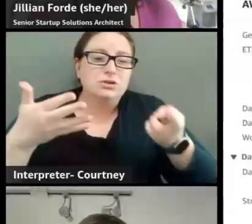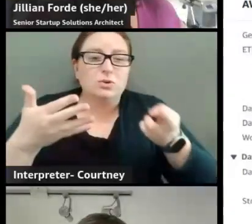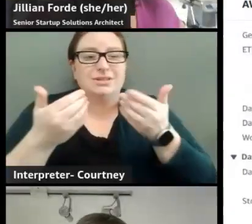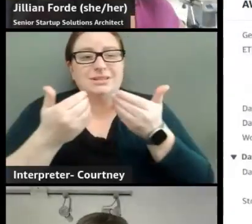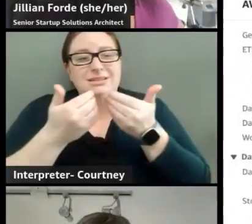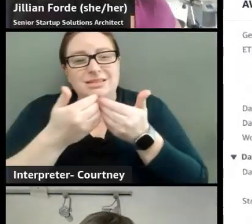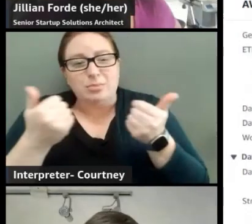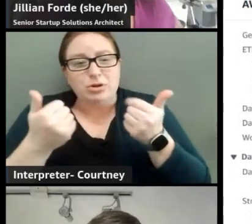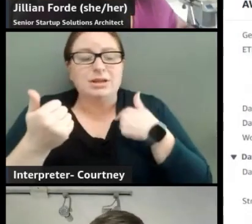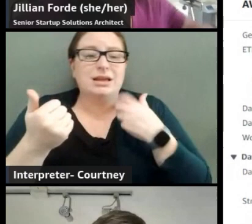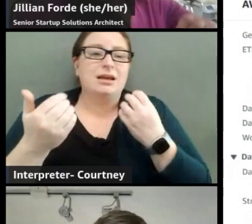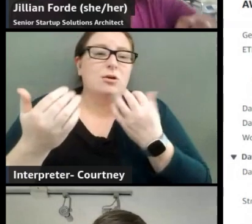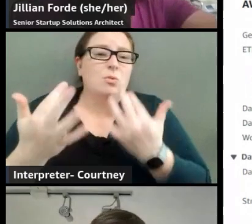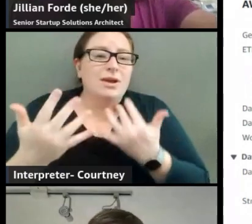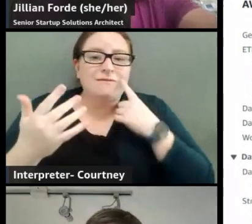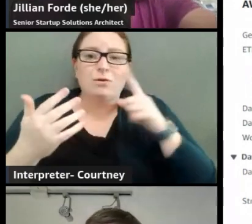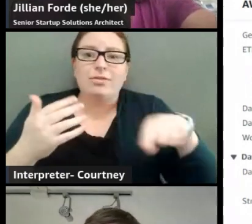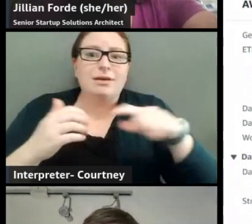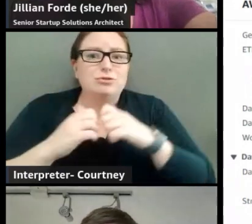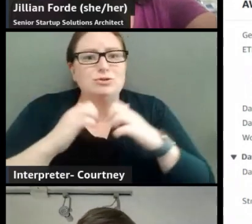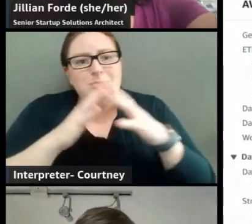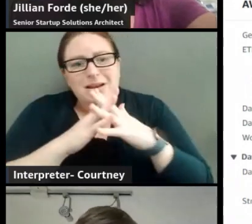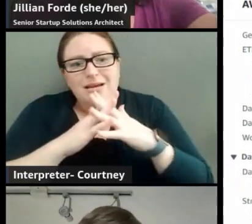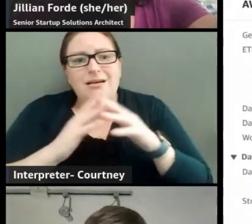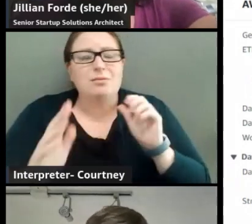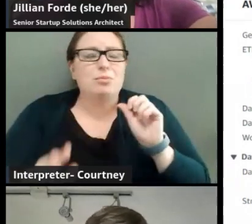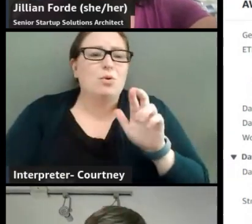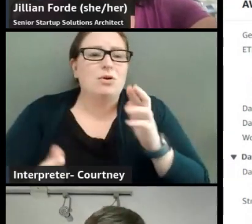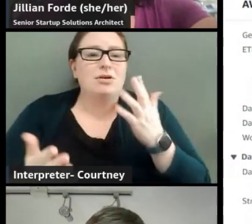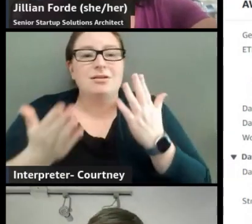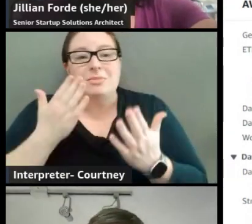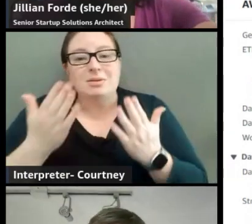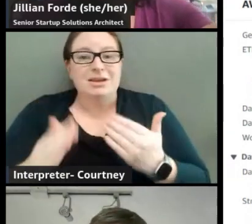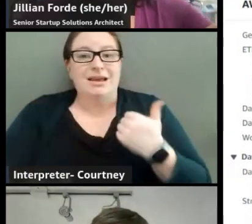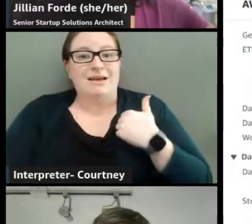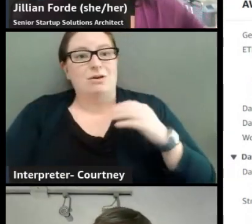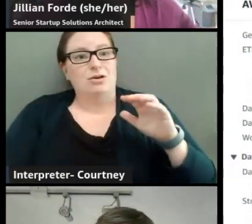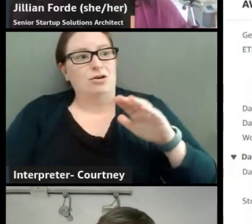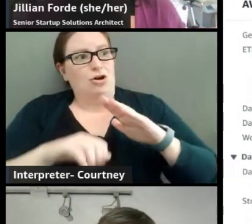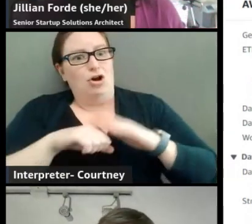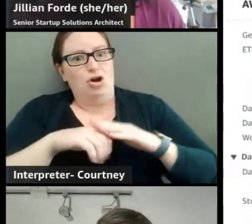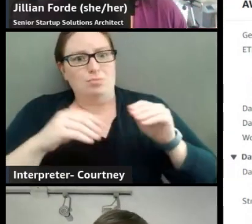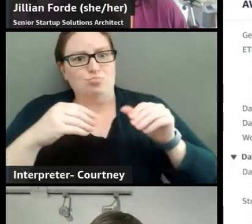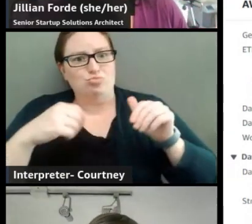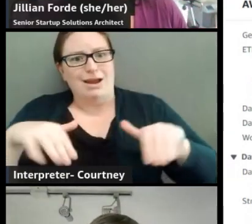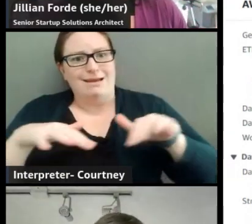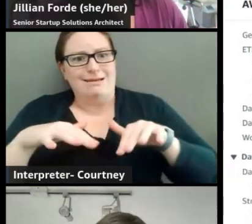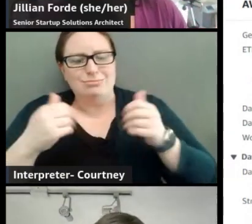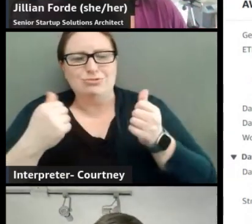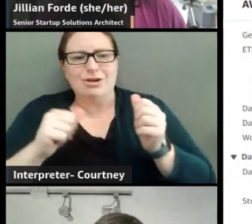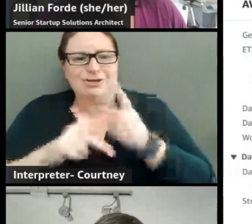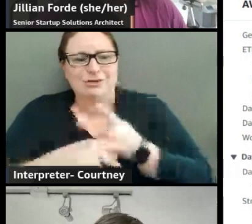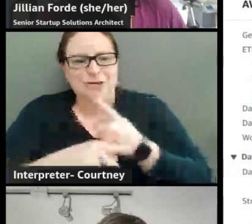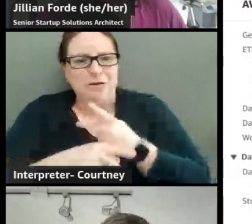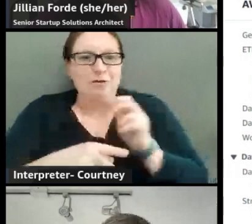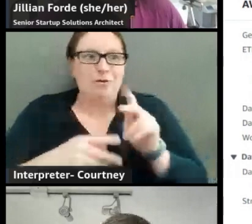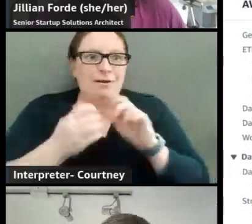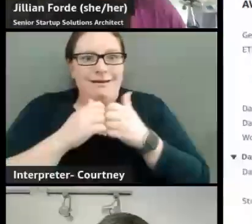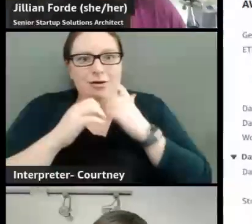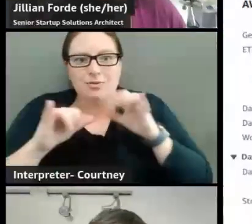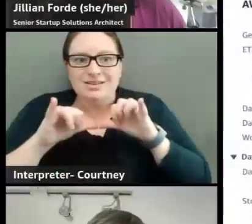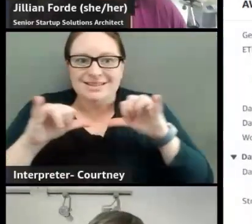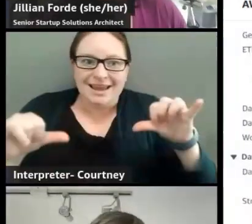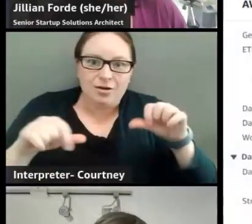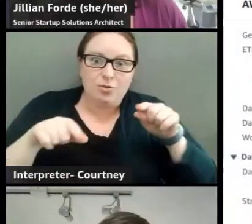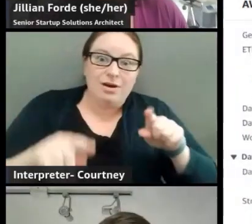separately and wait for them to spin up, or maybe even have on-prem, where you're trying to figure out, okay, how can we scale as our data is scaling?